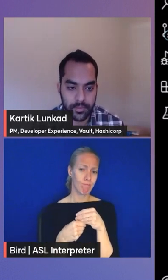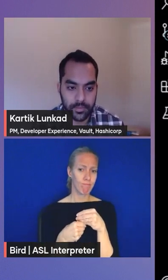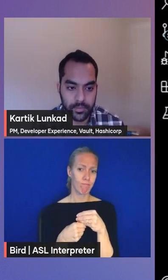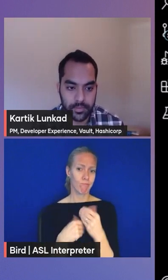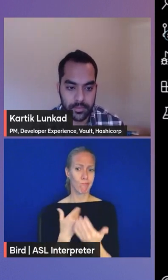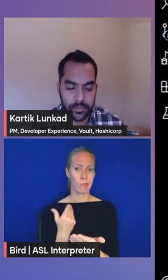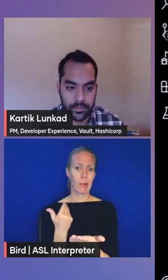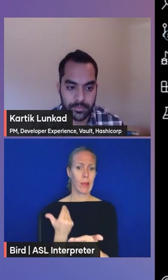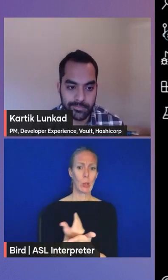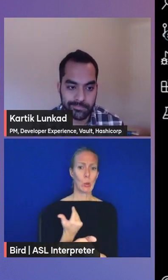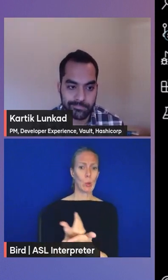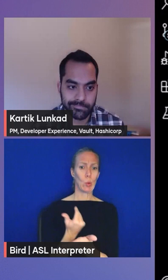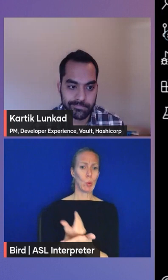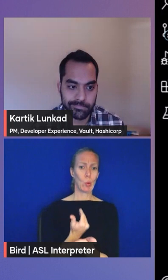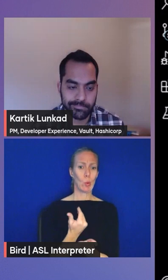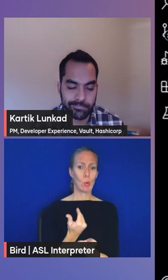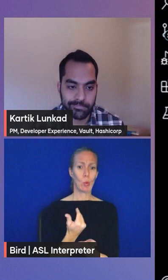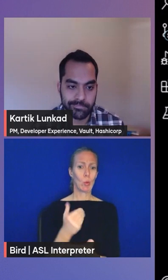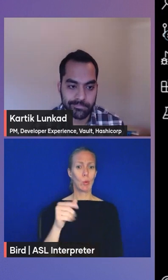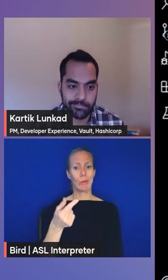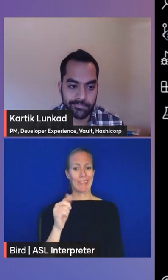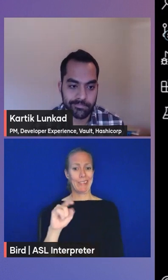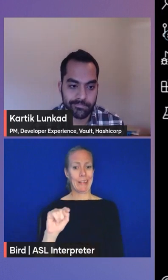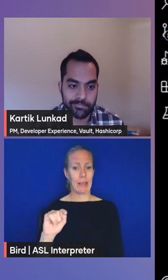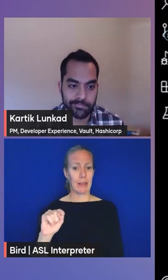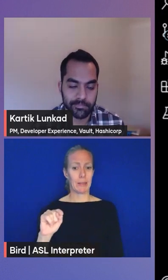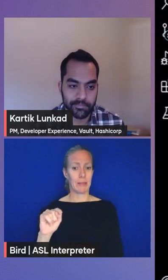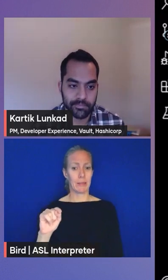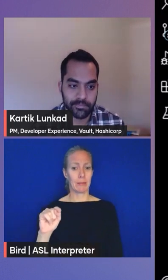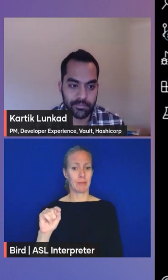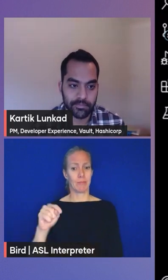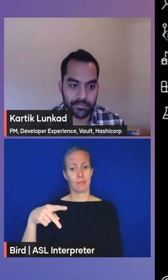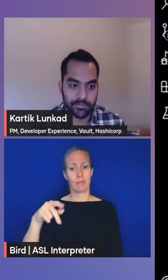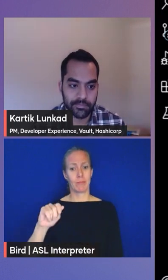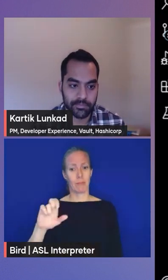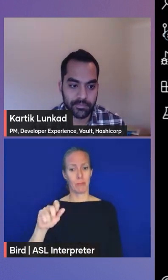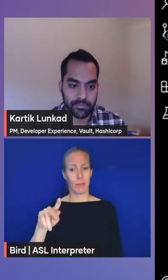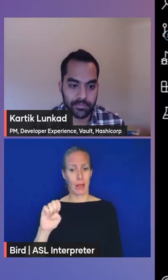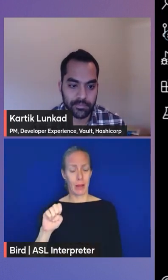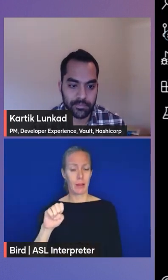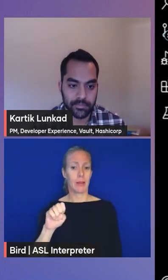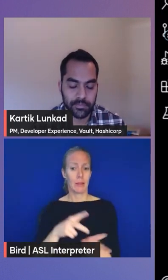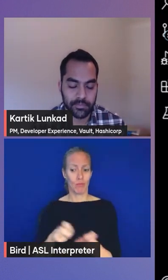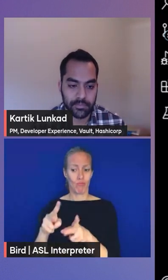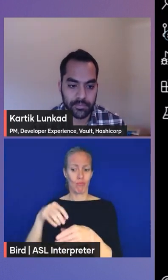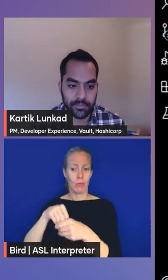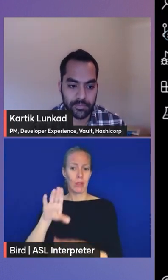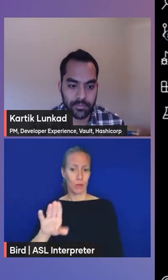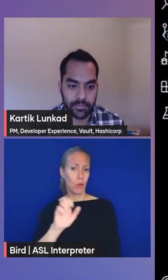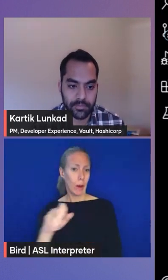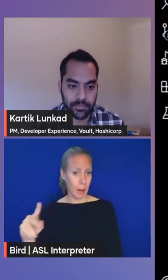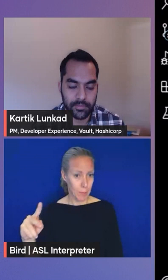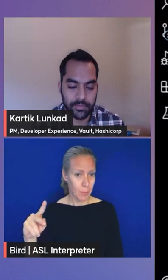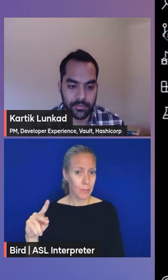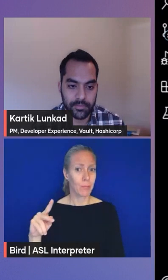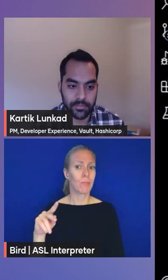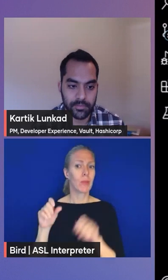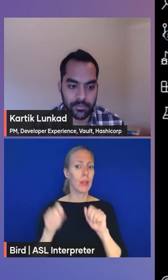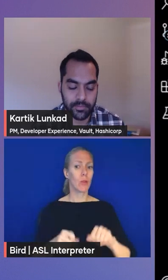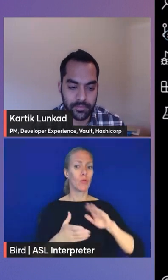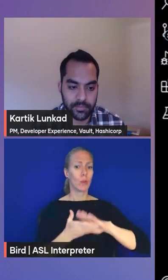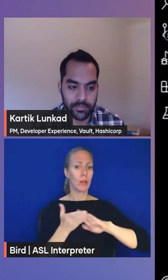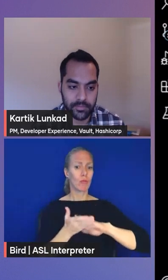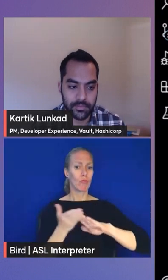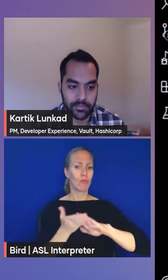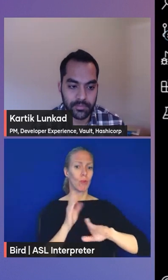NuGet package into your .NET application. And for that, you can run the command .NET add